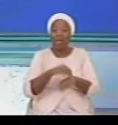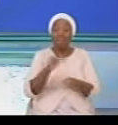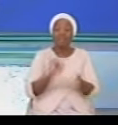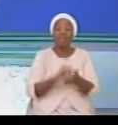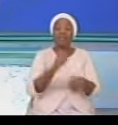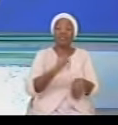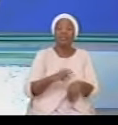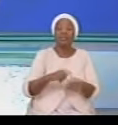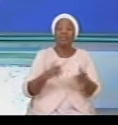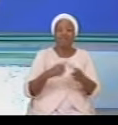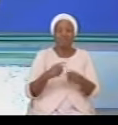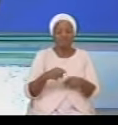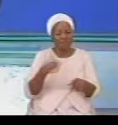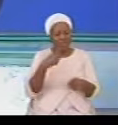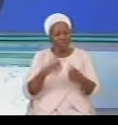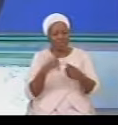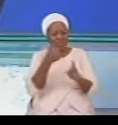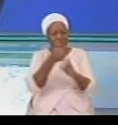you say to yourself,